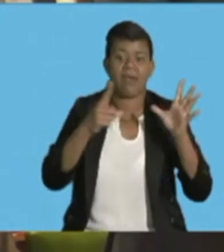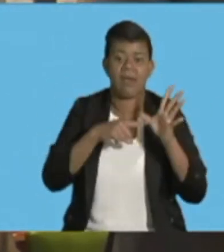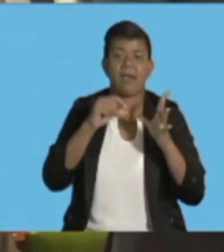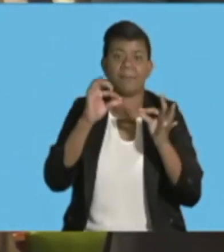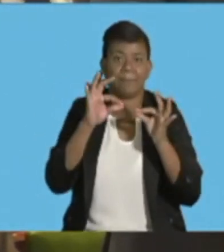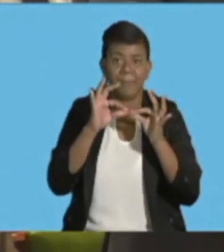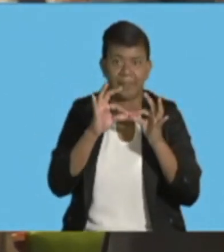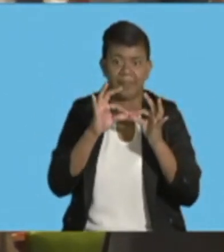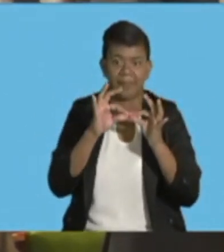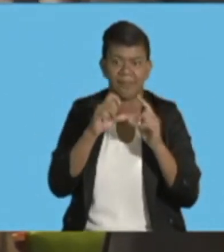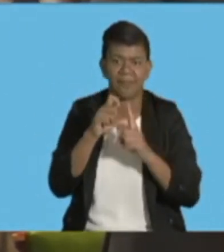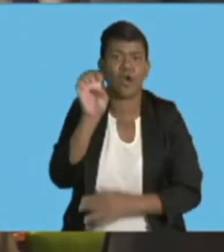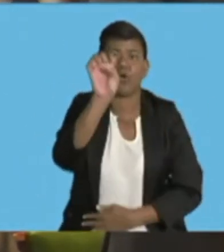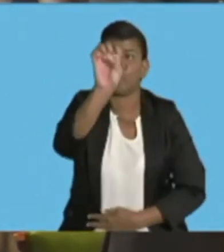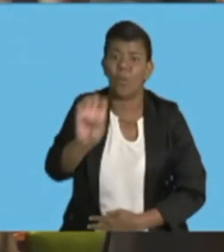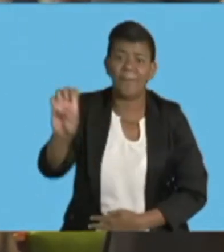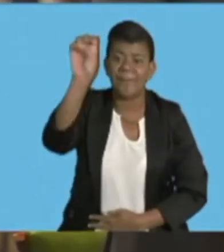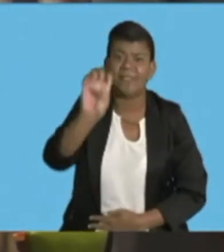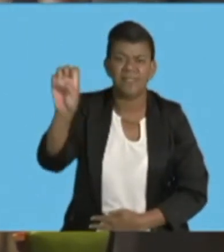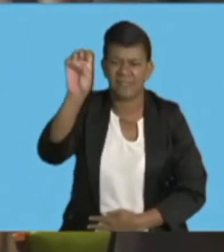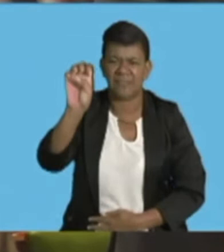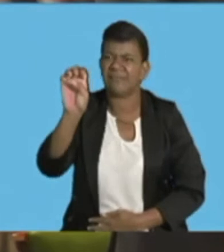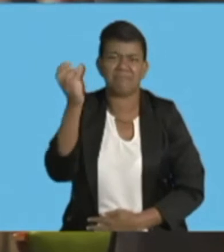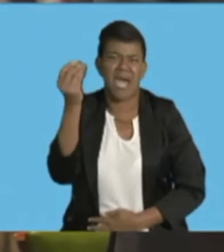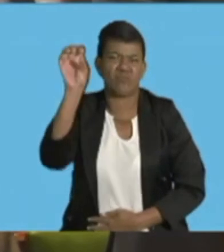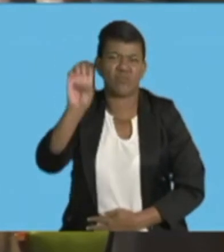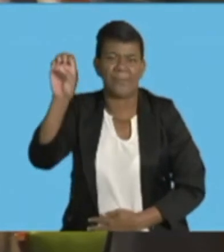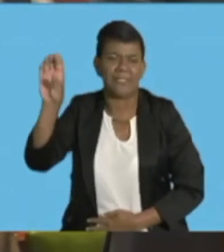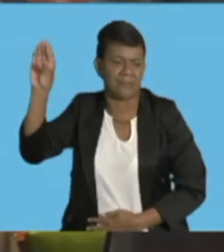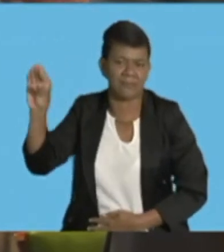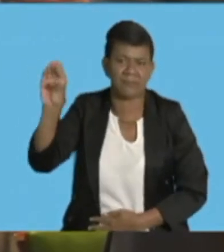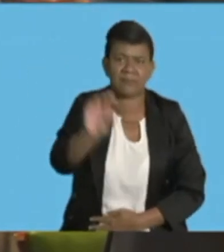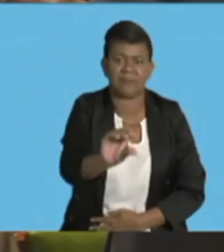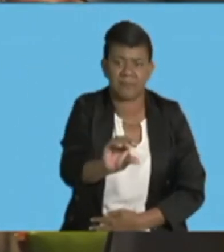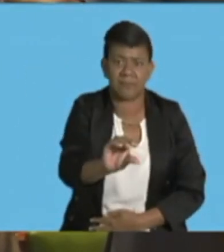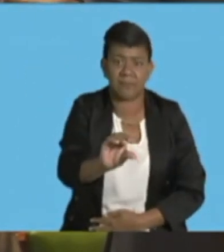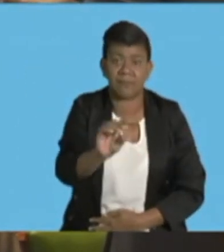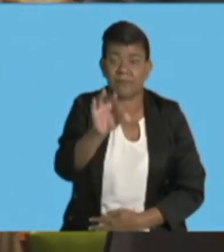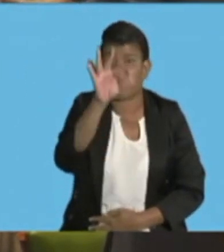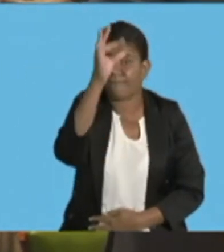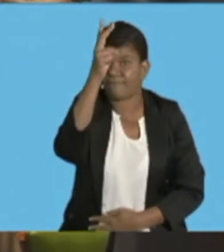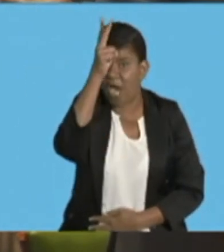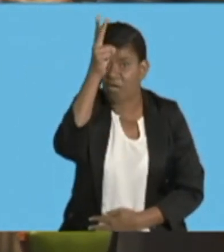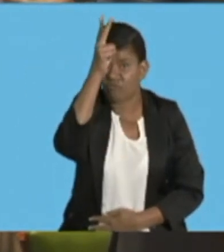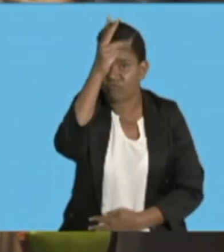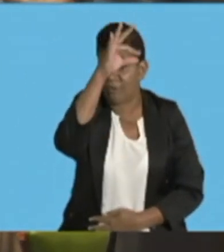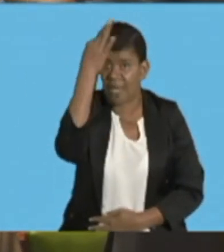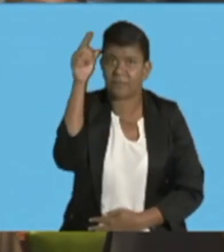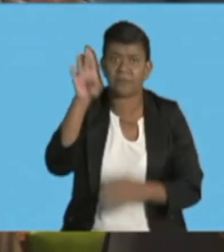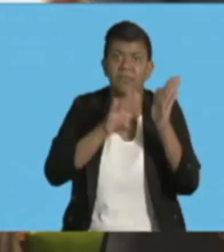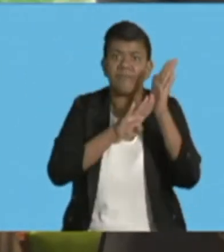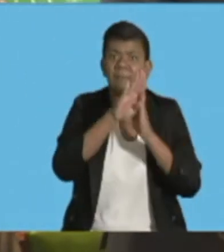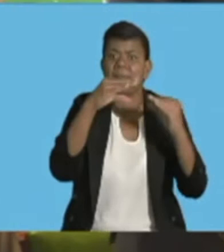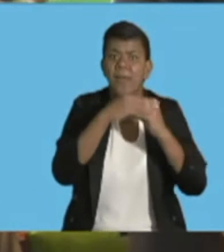European Investment Bank, we also have, for the first time, the French Development Bank, which only funds in the French territories, is also interested